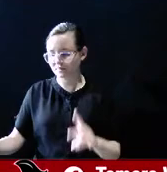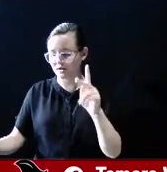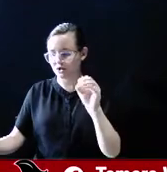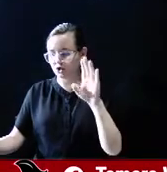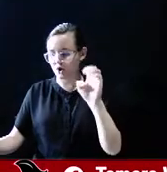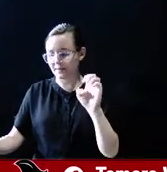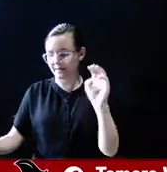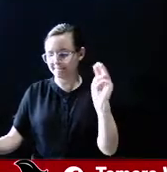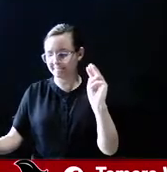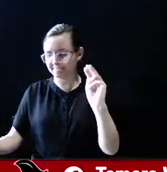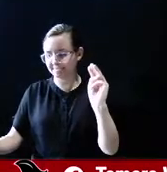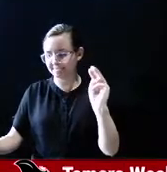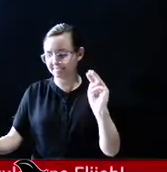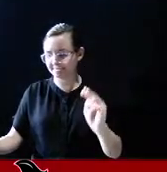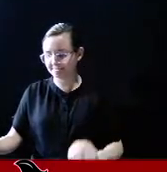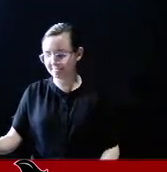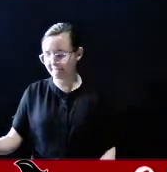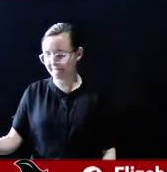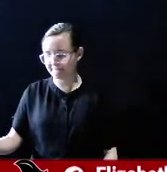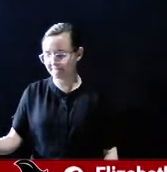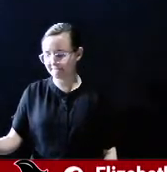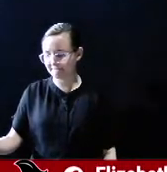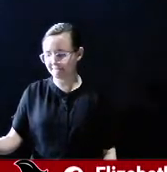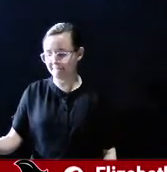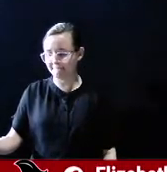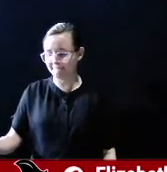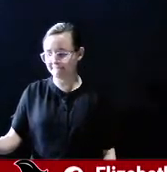Kobe Ryan McCandless.